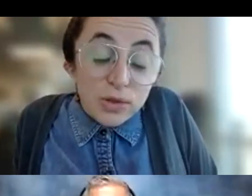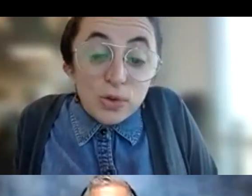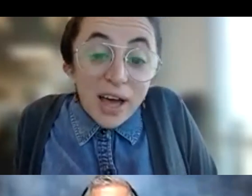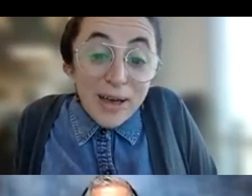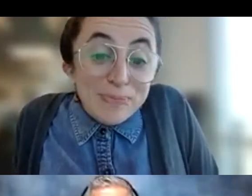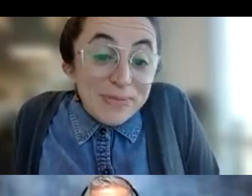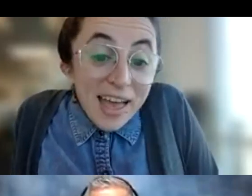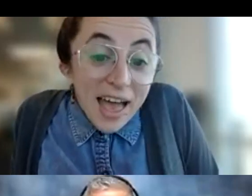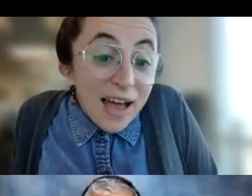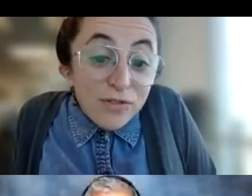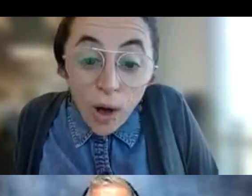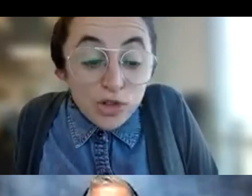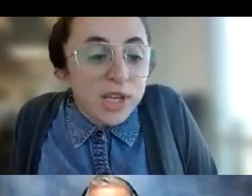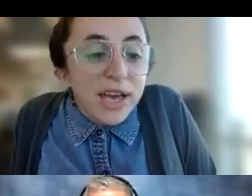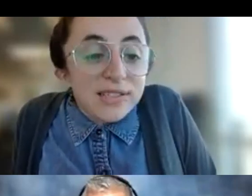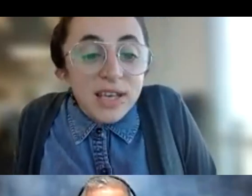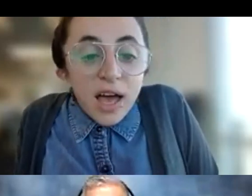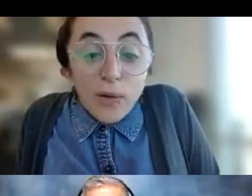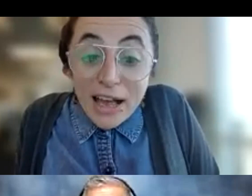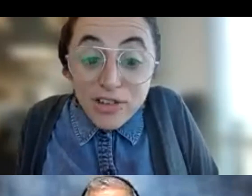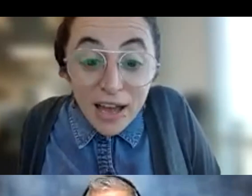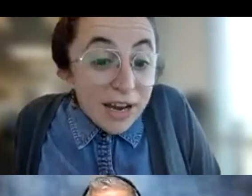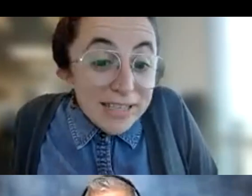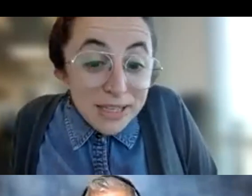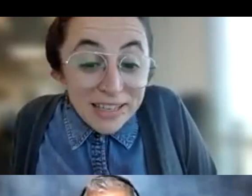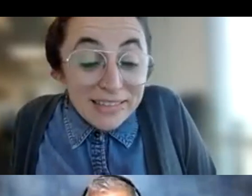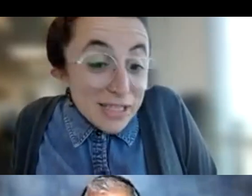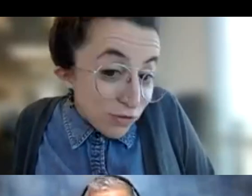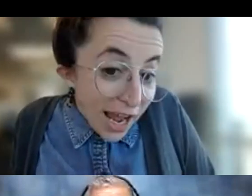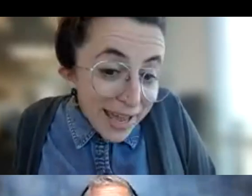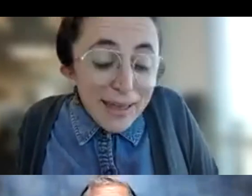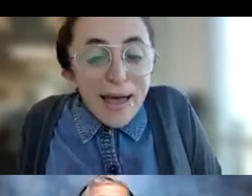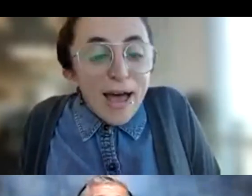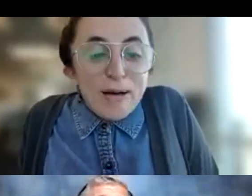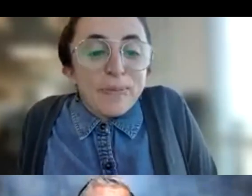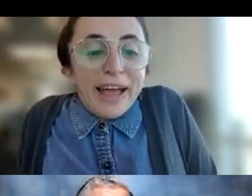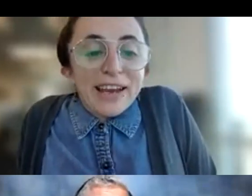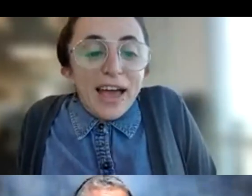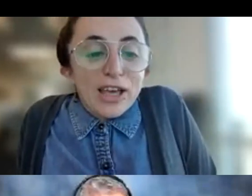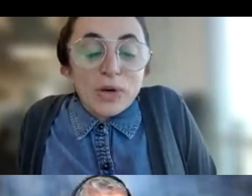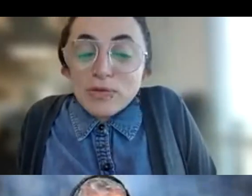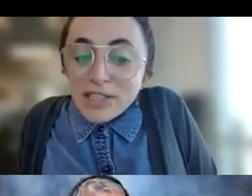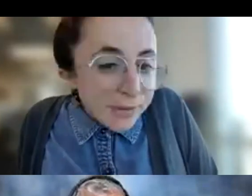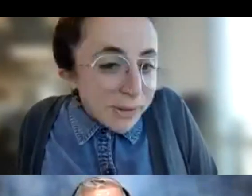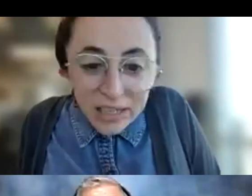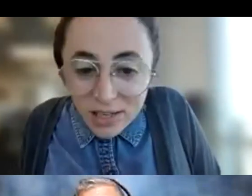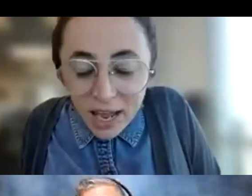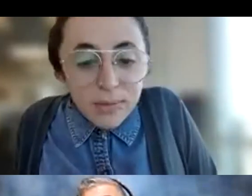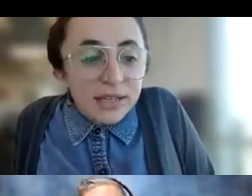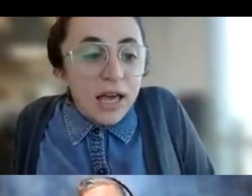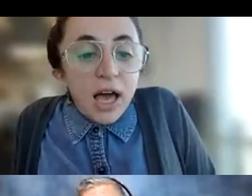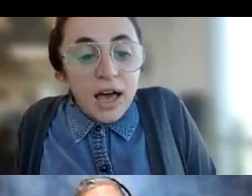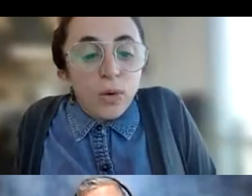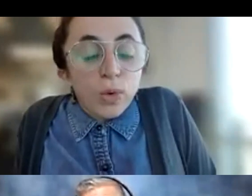love to have you all join us. We actually have our next meeting this Friday, but you can reach out to me